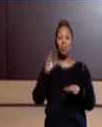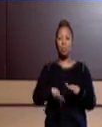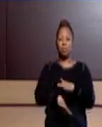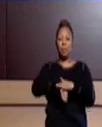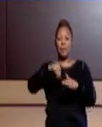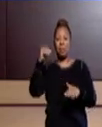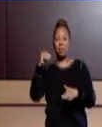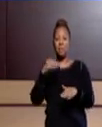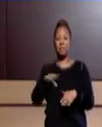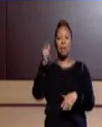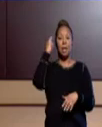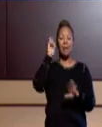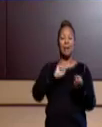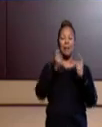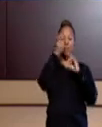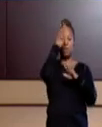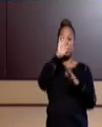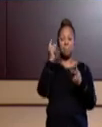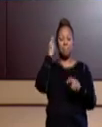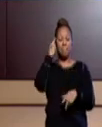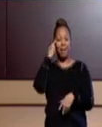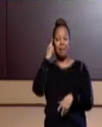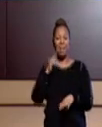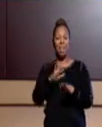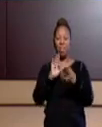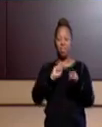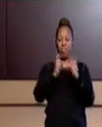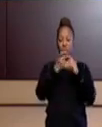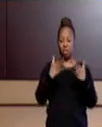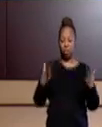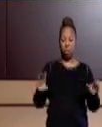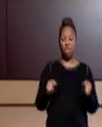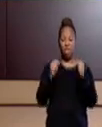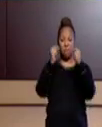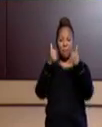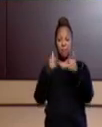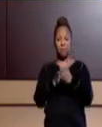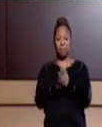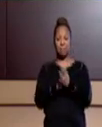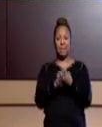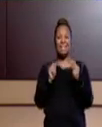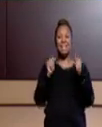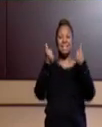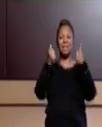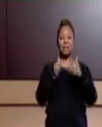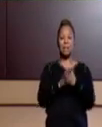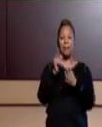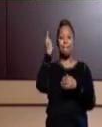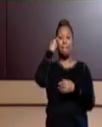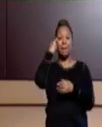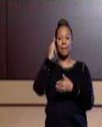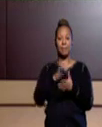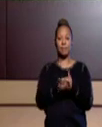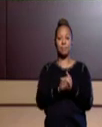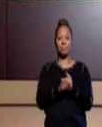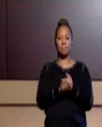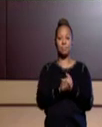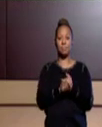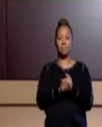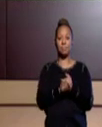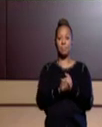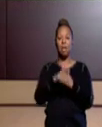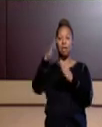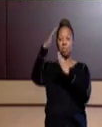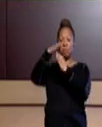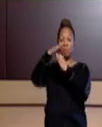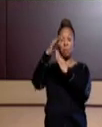this. Mind, God's going to change this. Mind, things are going to change immediately, suddenly. Mind. They climbed to the